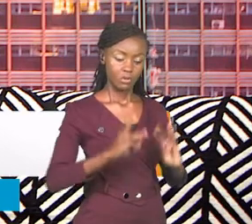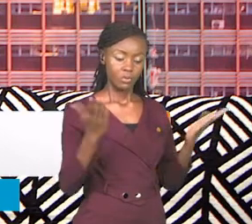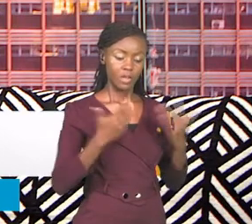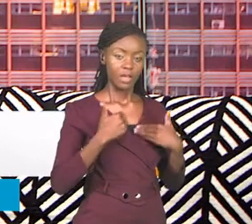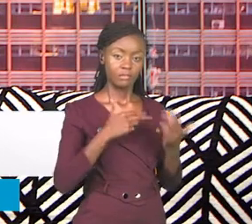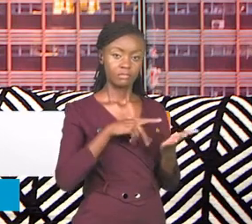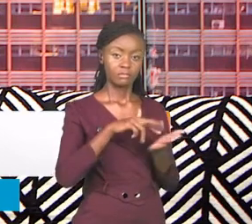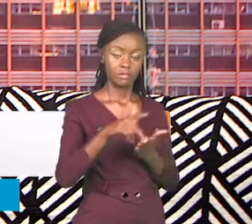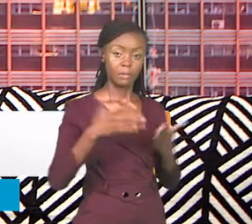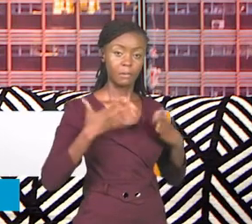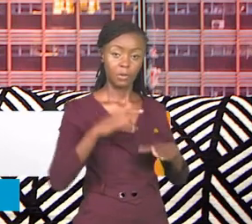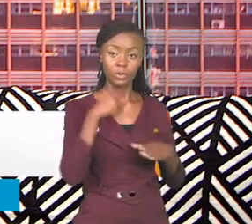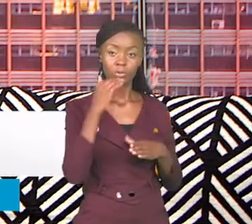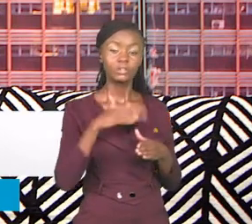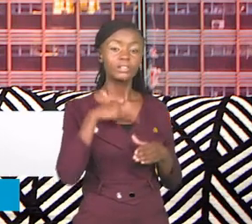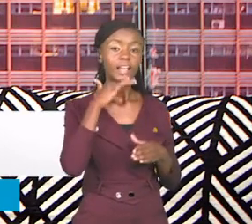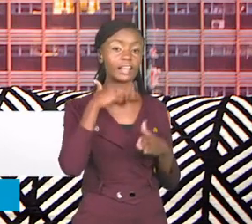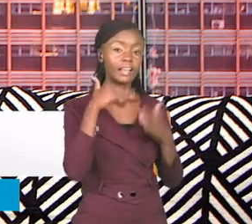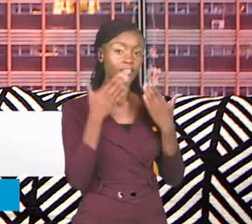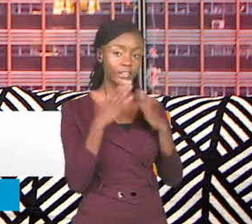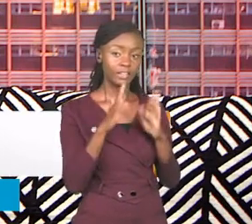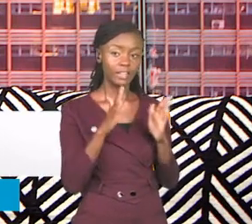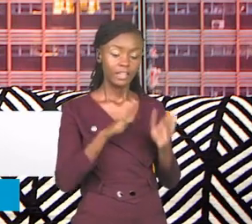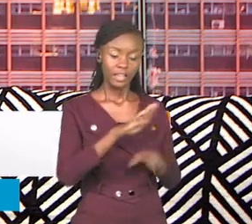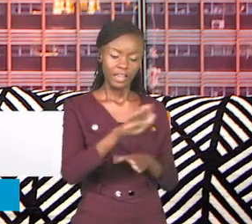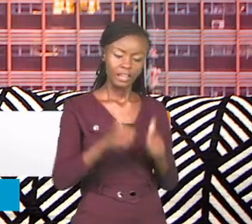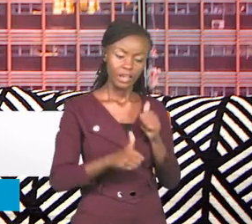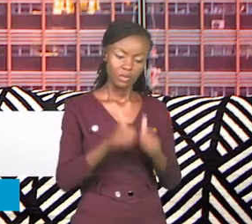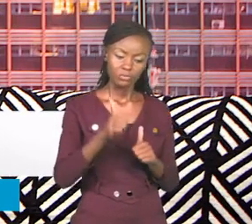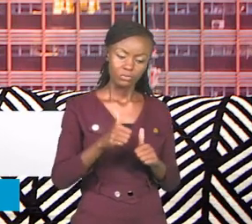pedestrians dying, around where this forested area,